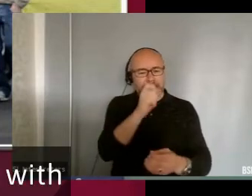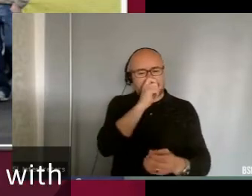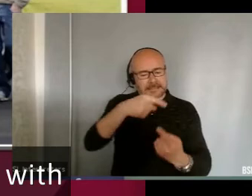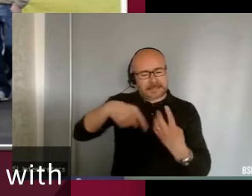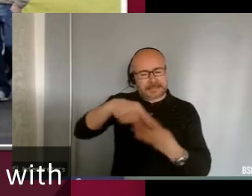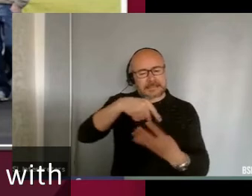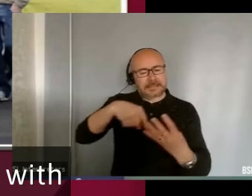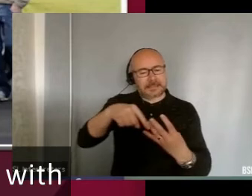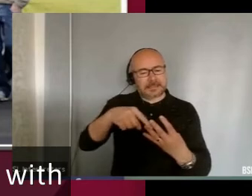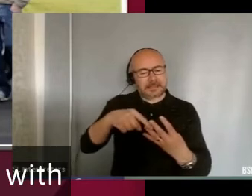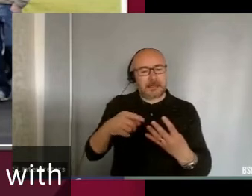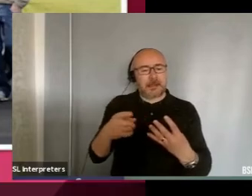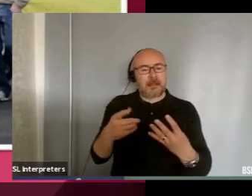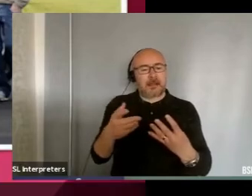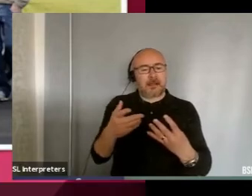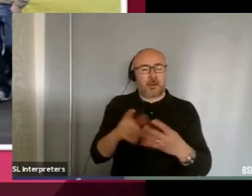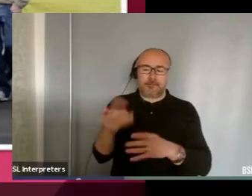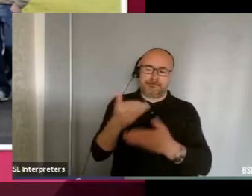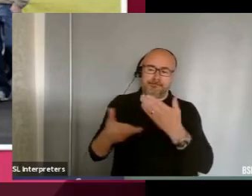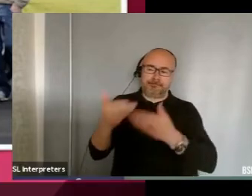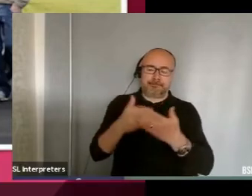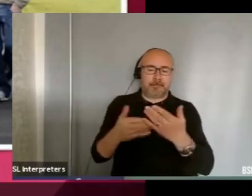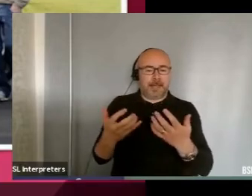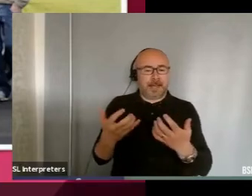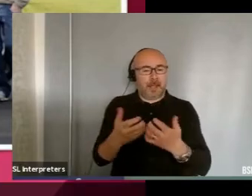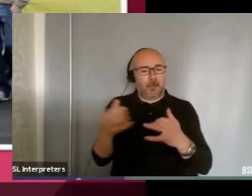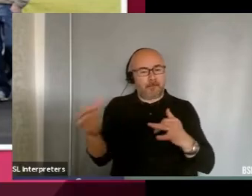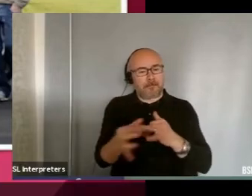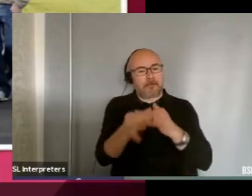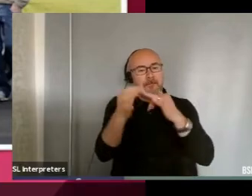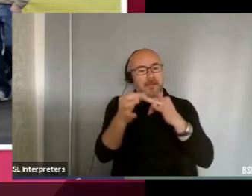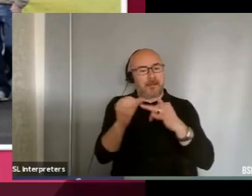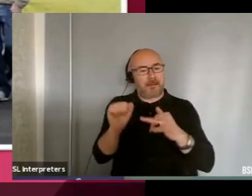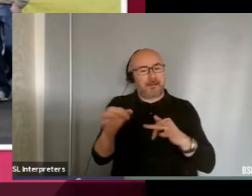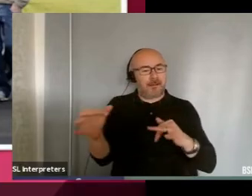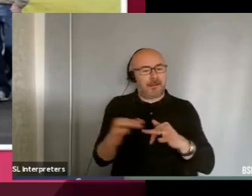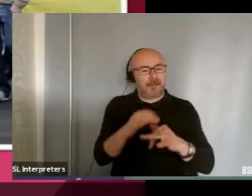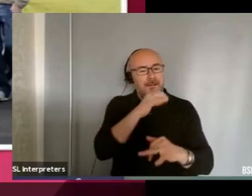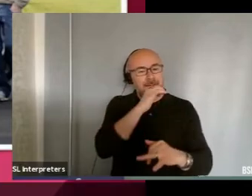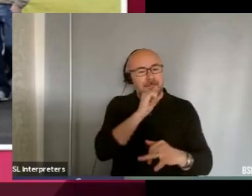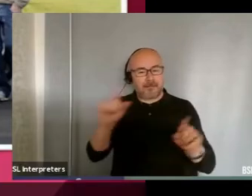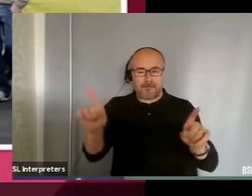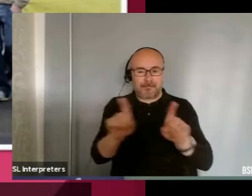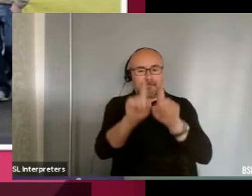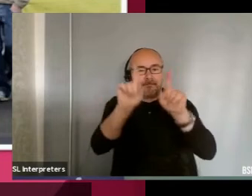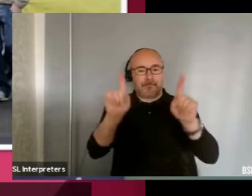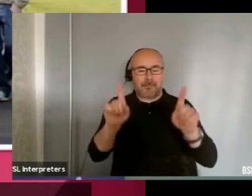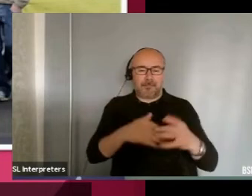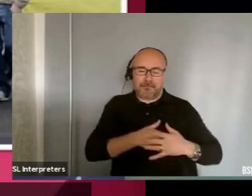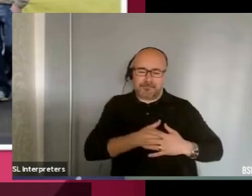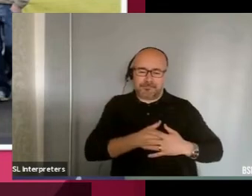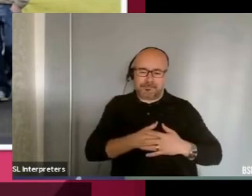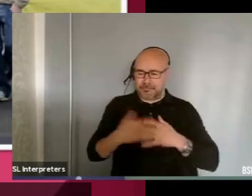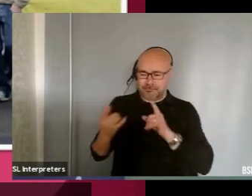she met and married the man of her dreams and her love for all of her life, Tommy's